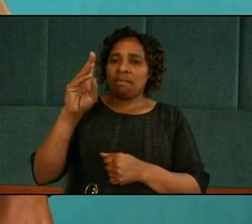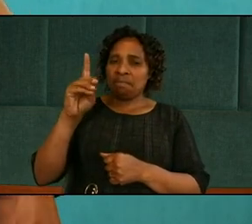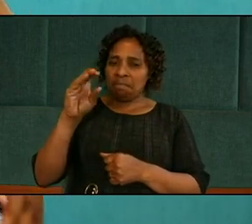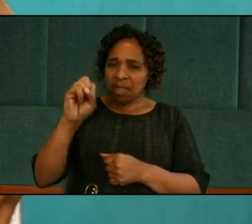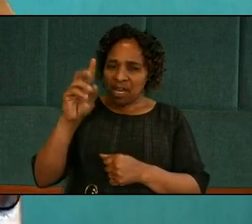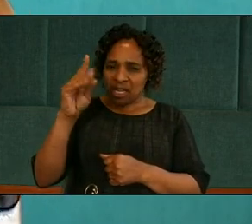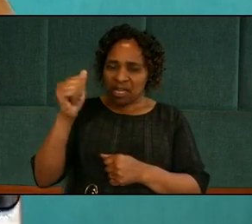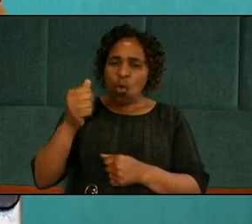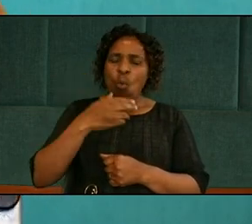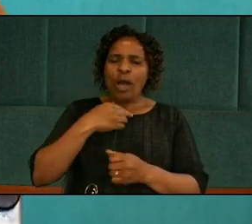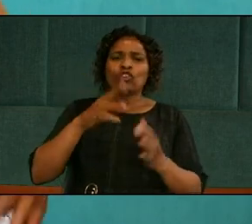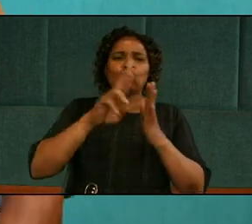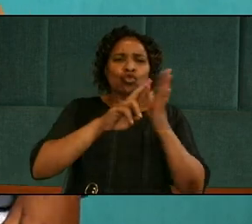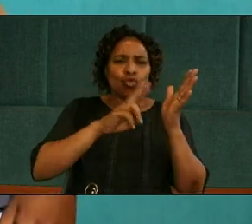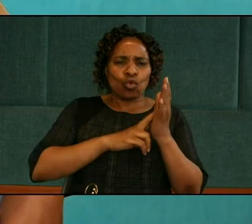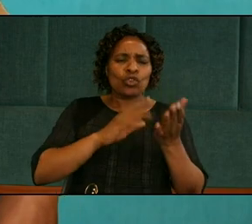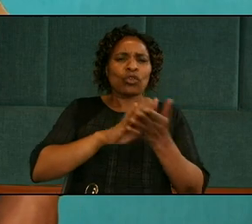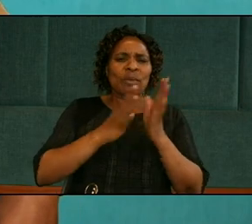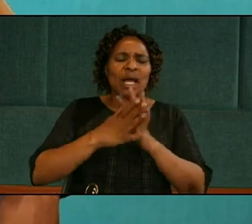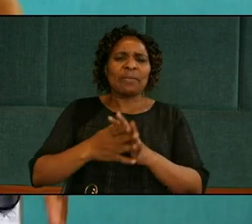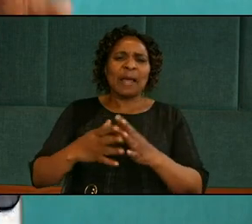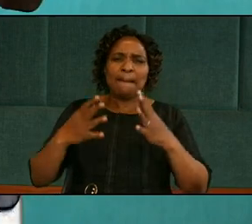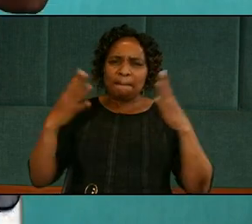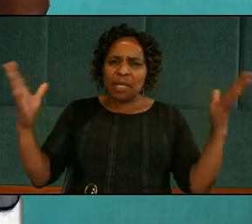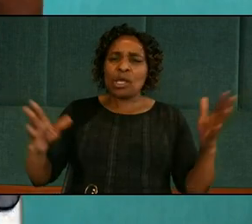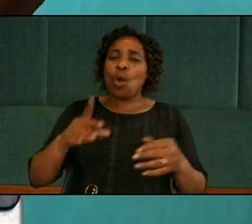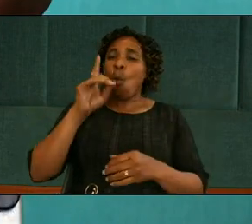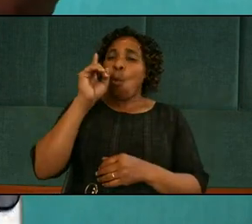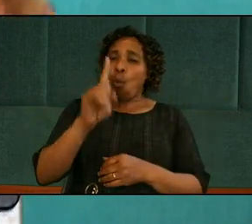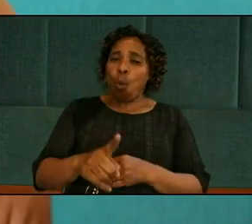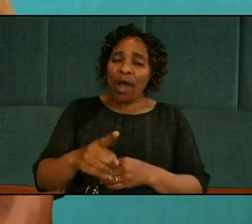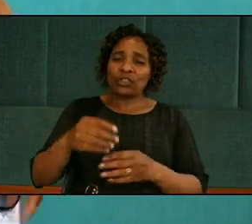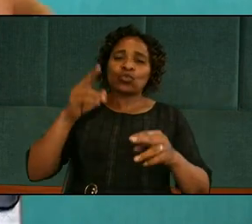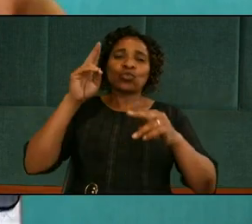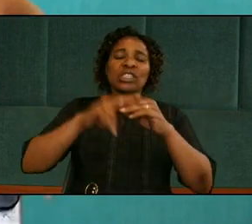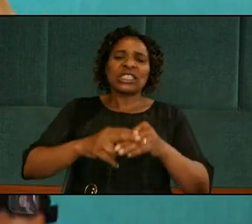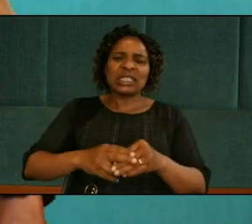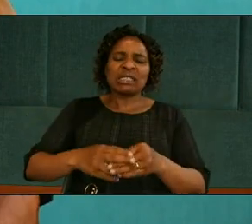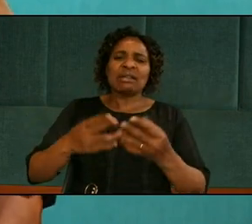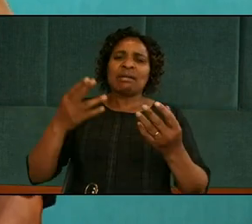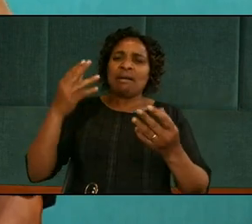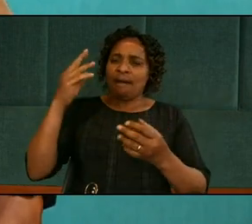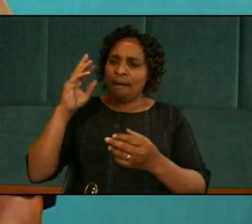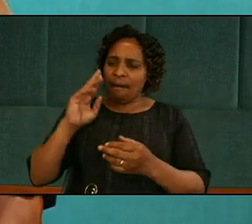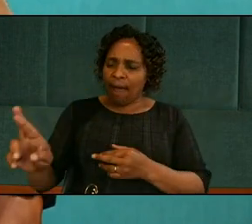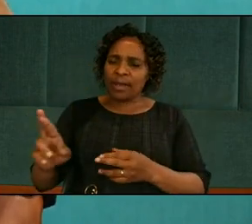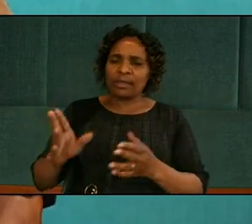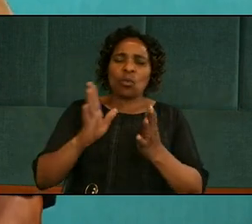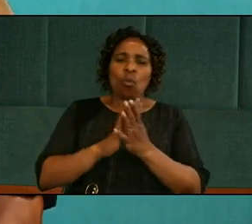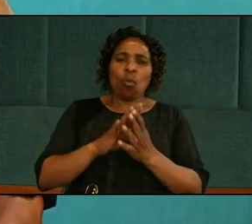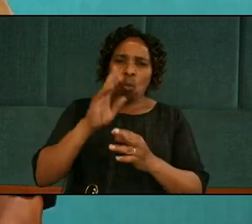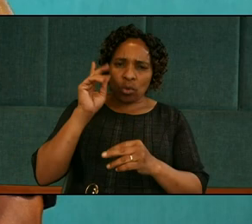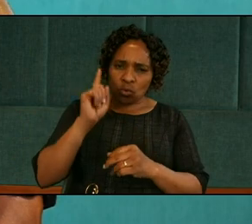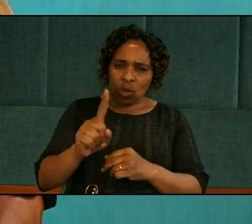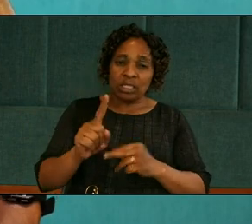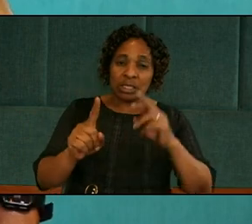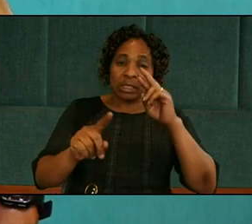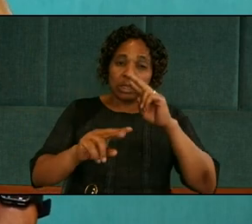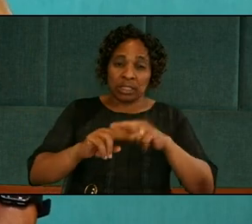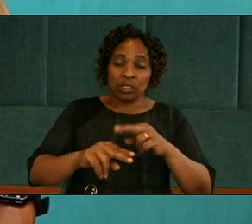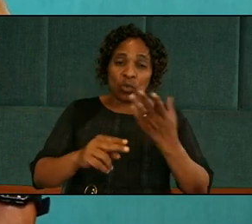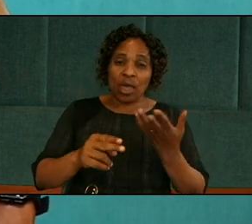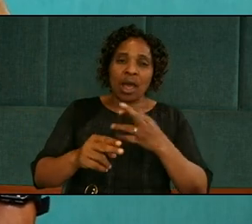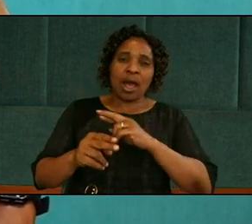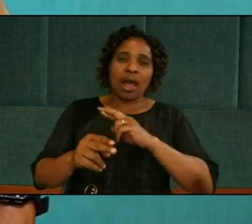You know, they wanted to be the big kahunas. They wanted to be the ones to sit on the right, one sit on the right, one sit on the left. I'll